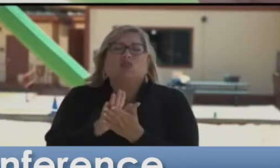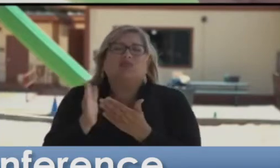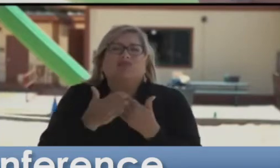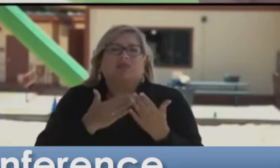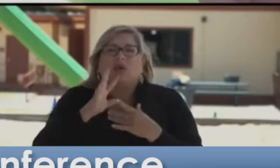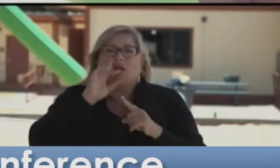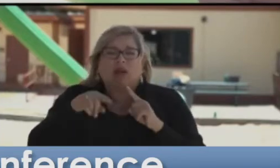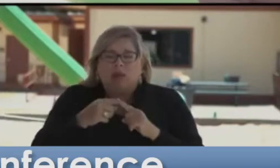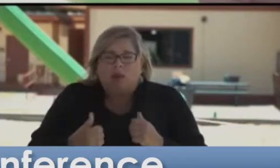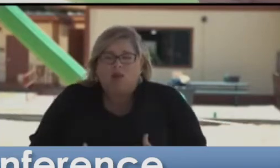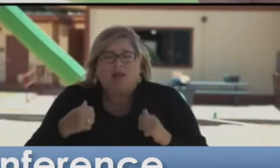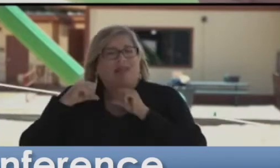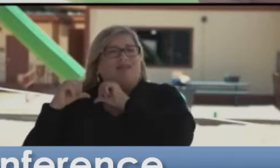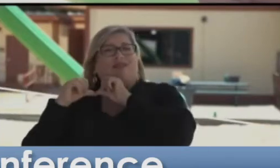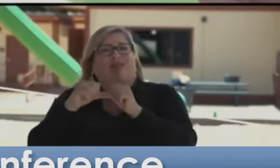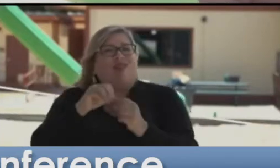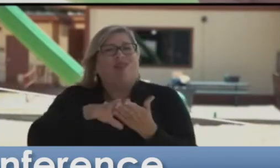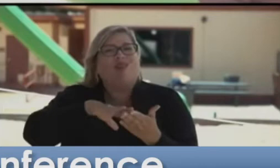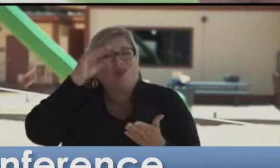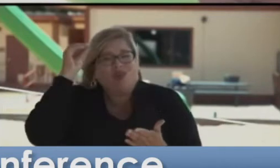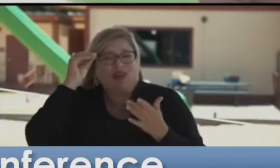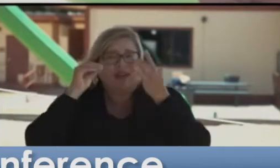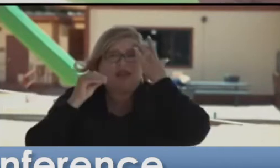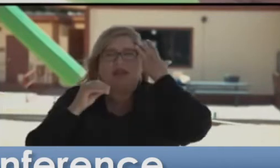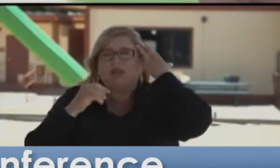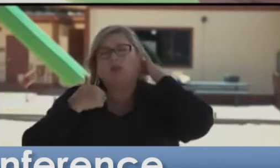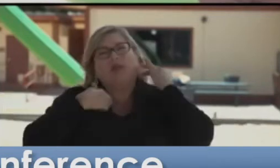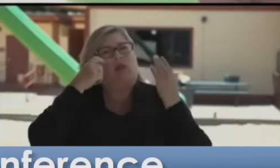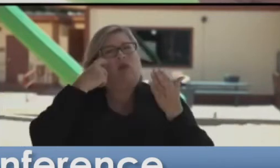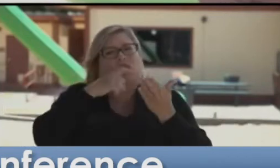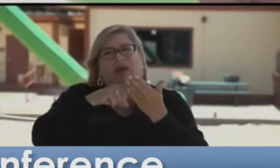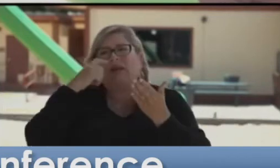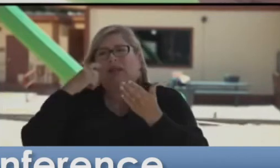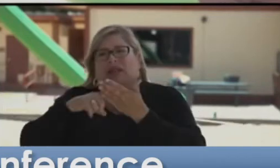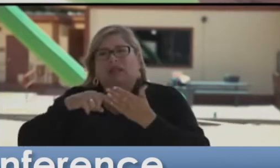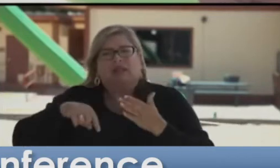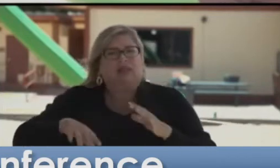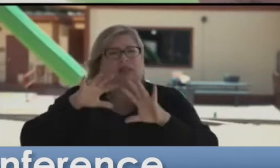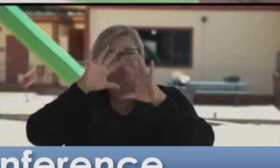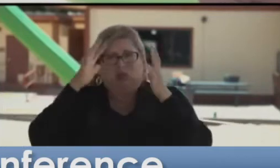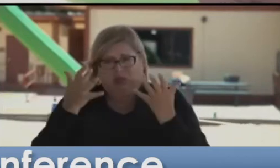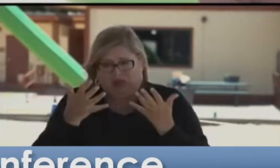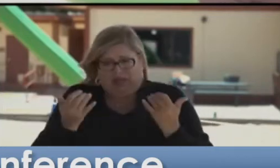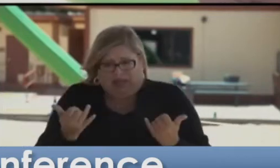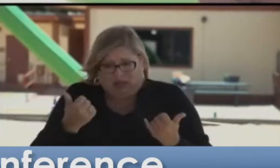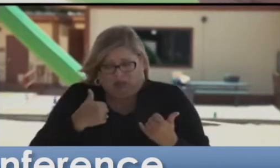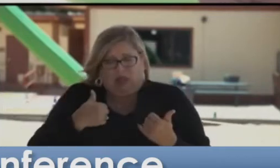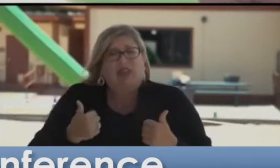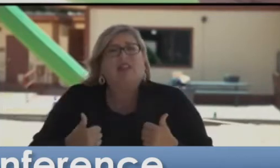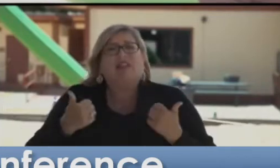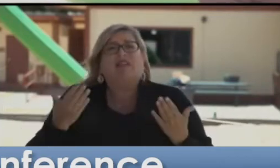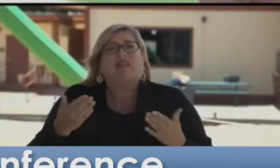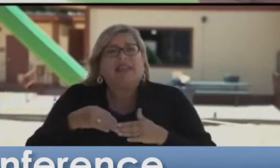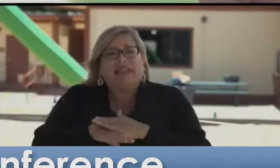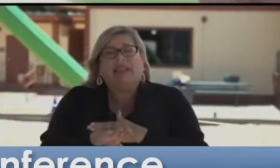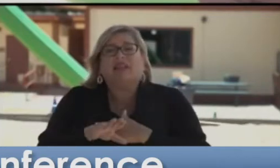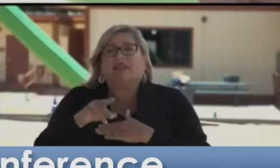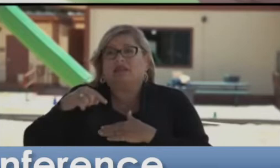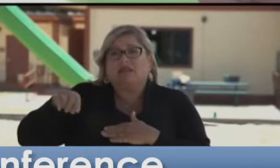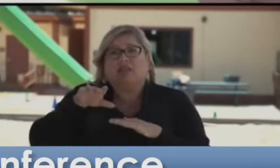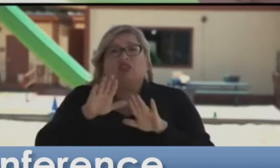lifelong learning. We're not going to moralize, but we do recognize the world we're entering and the world we're living in, and our children are going to need